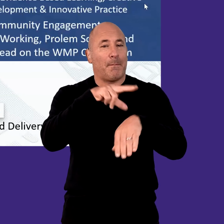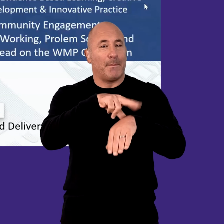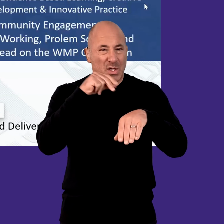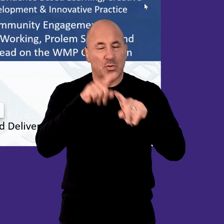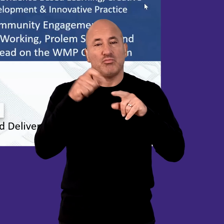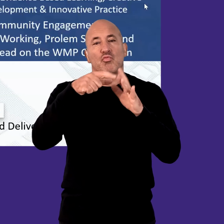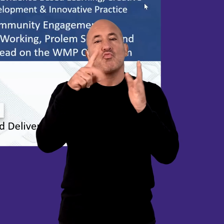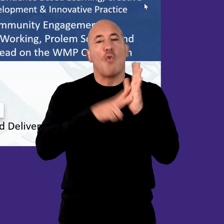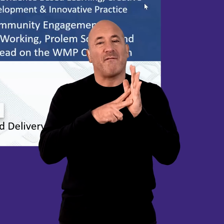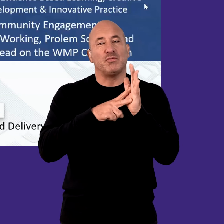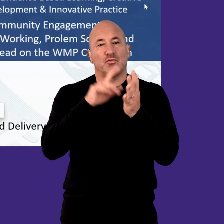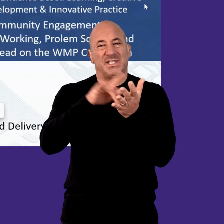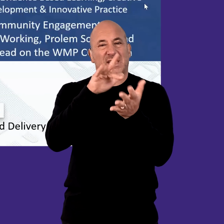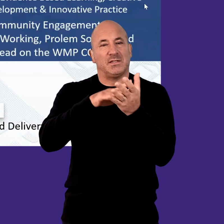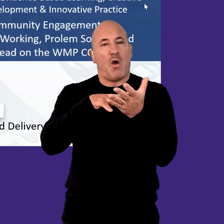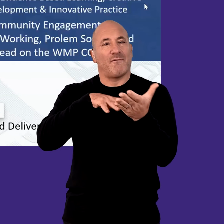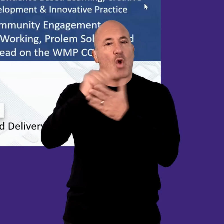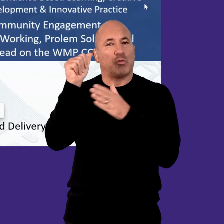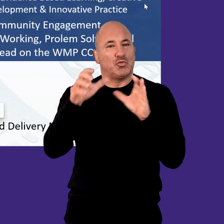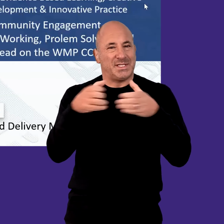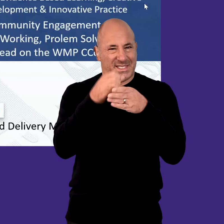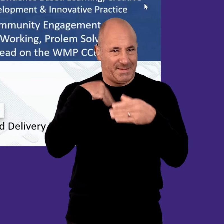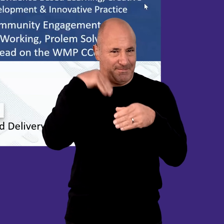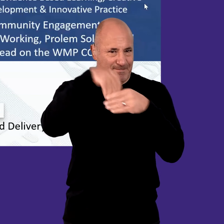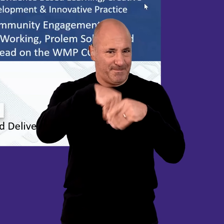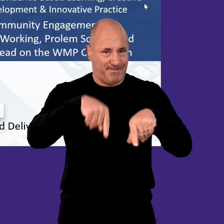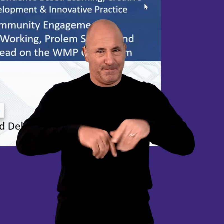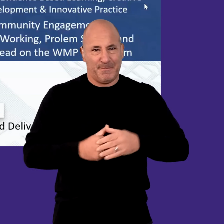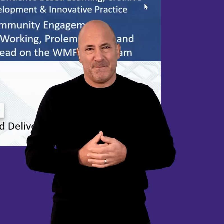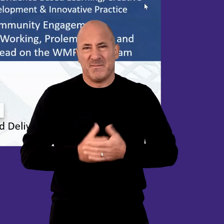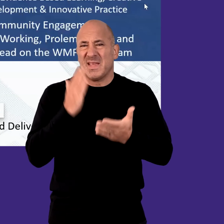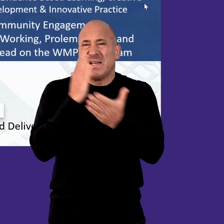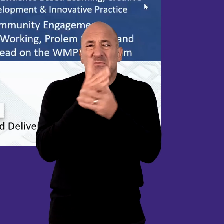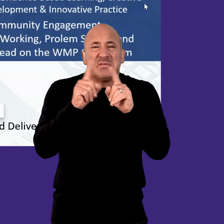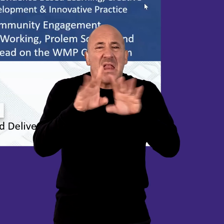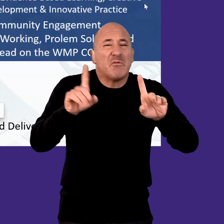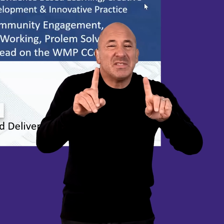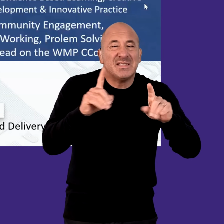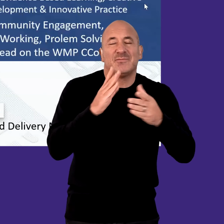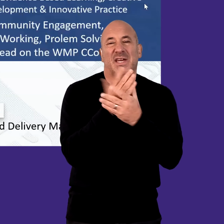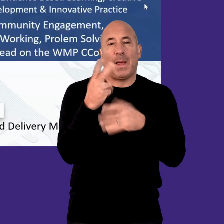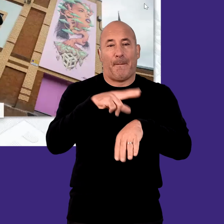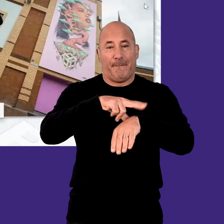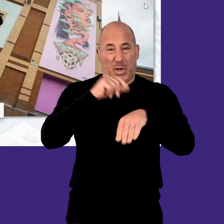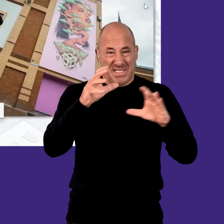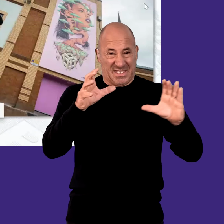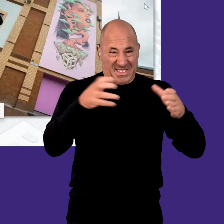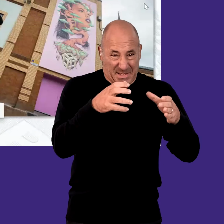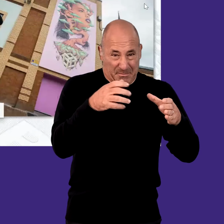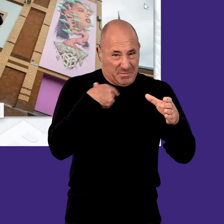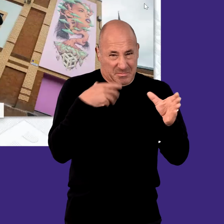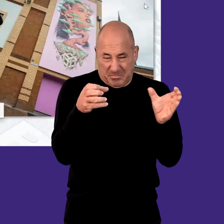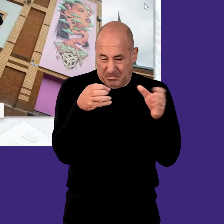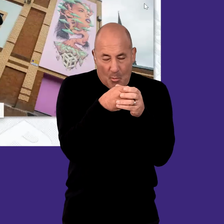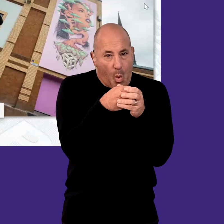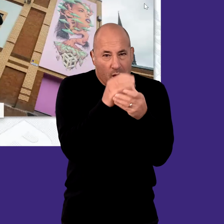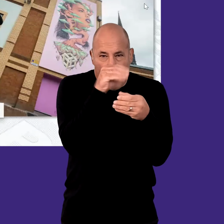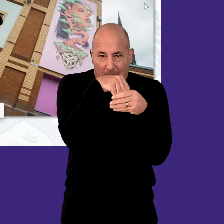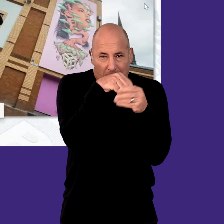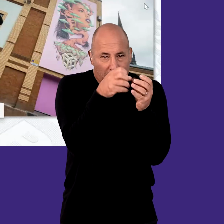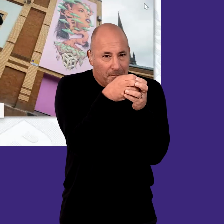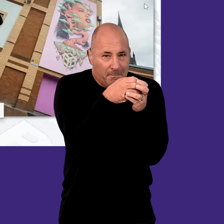problem solving and evaluation lead on the West Midlands Police Coventry City of Culture team. And what that actually looked like is